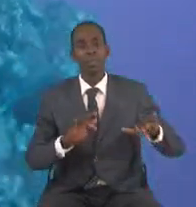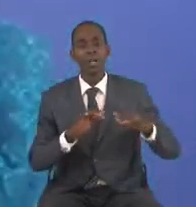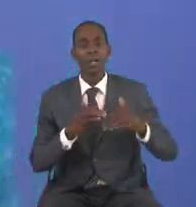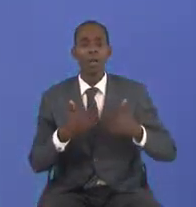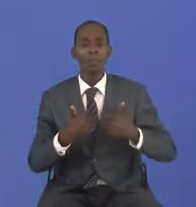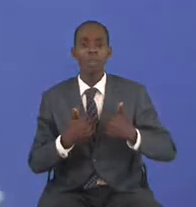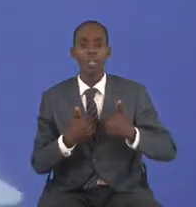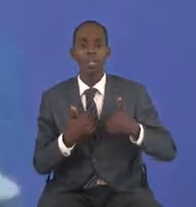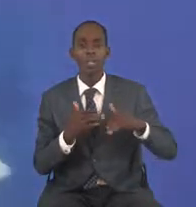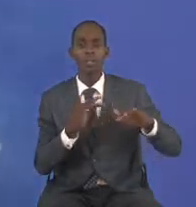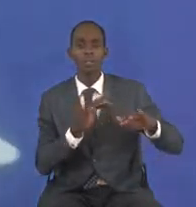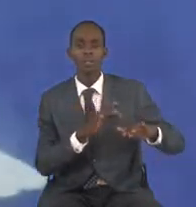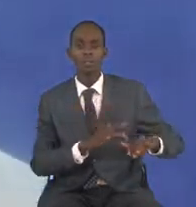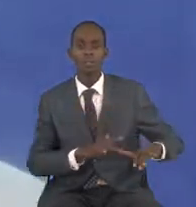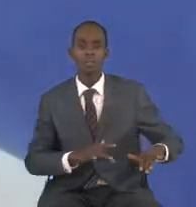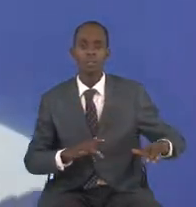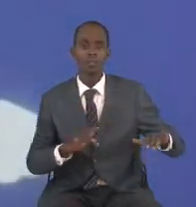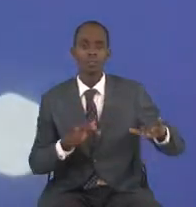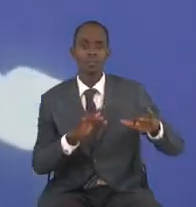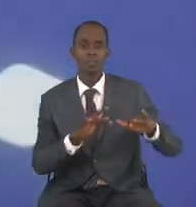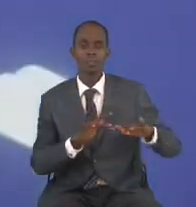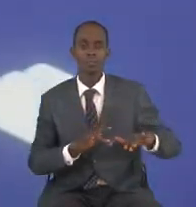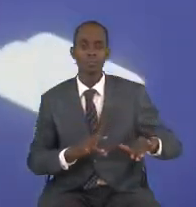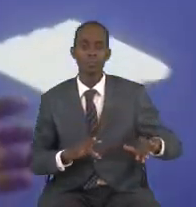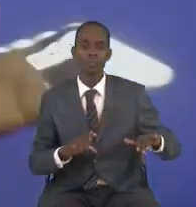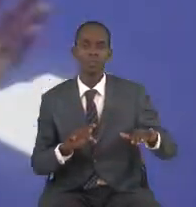Have mercy, Lord.